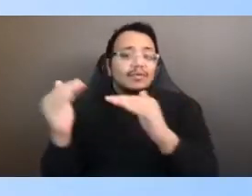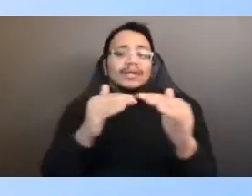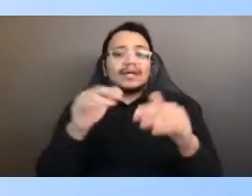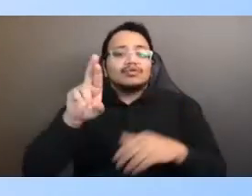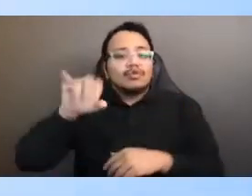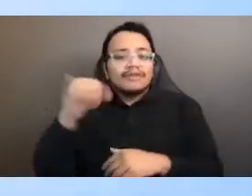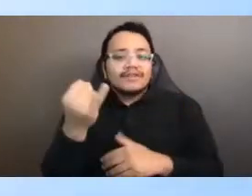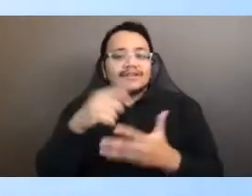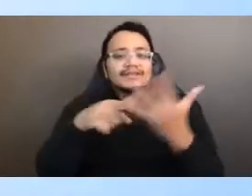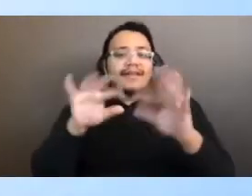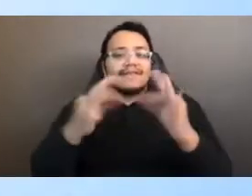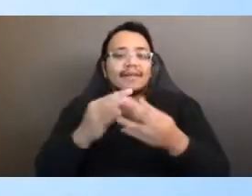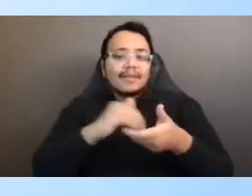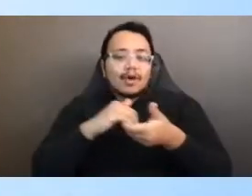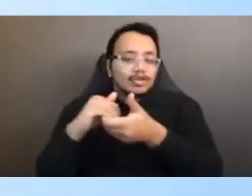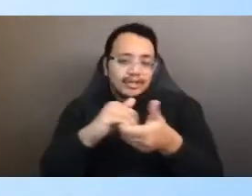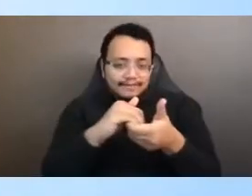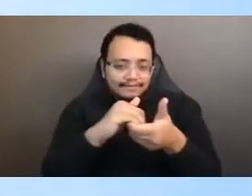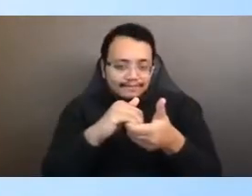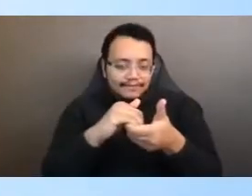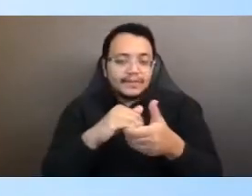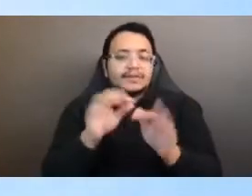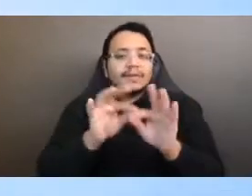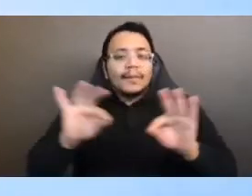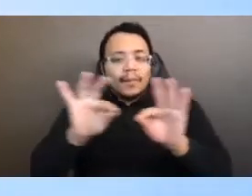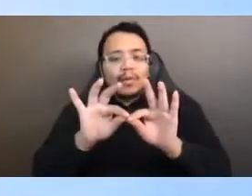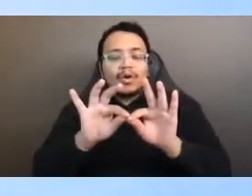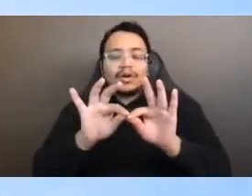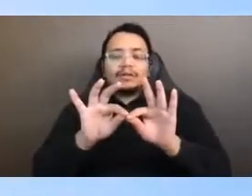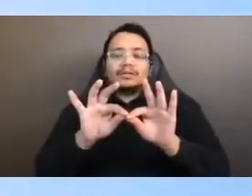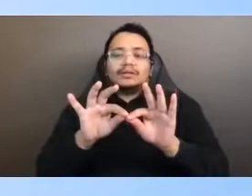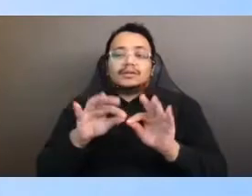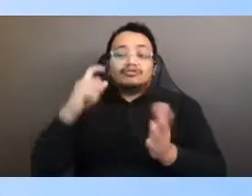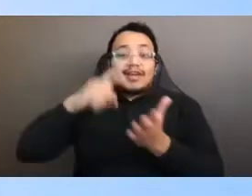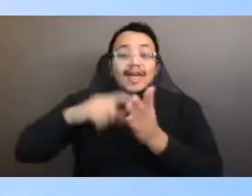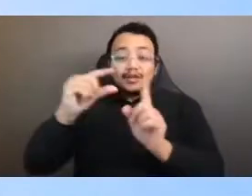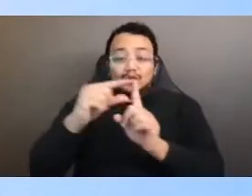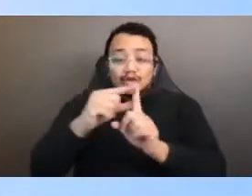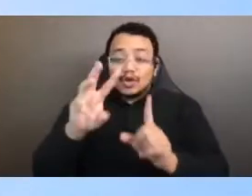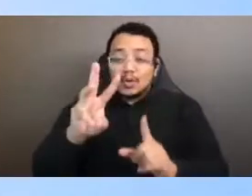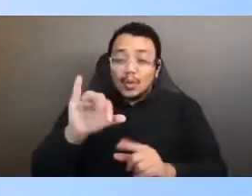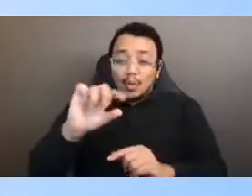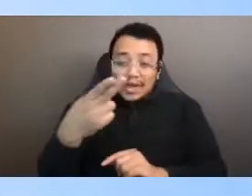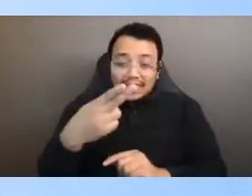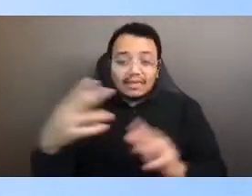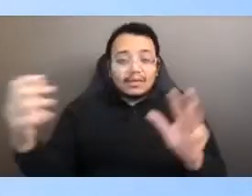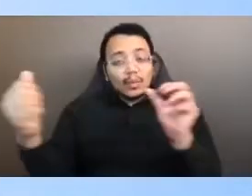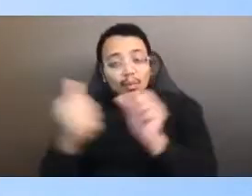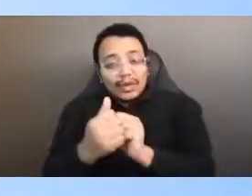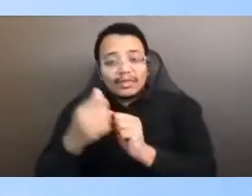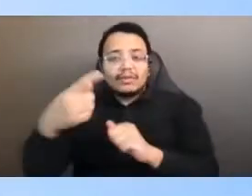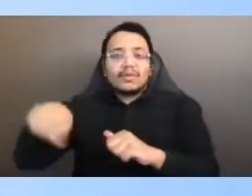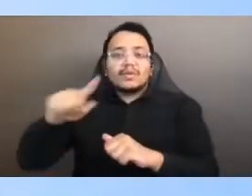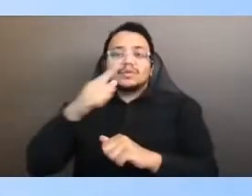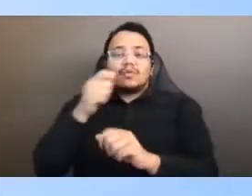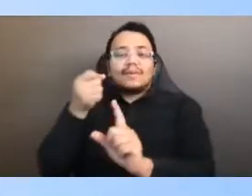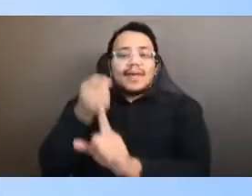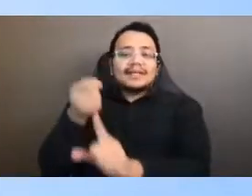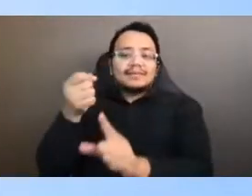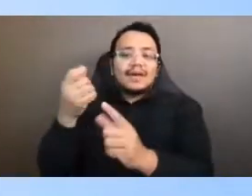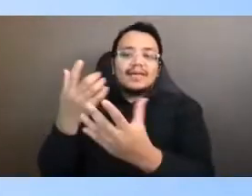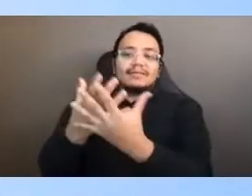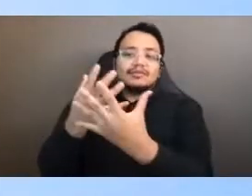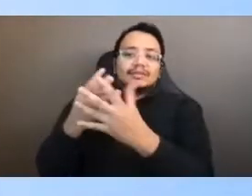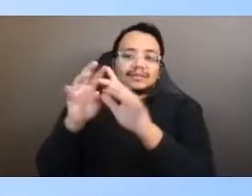our work is done in collaboration with, keyword is with, the people most impacted by prison, the incarcerated people and the correction